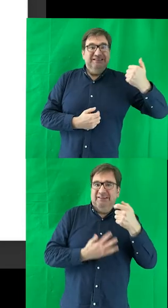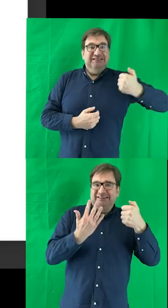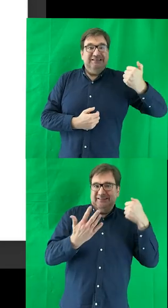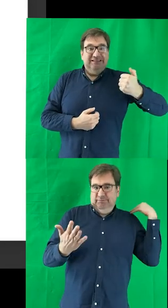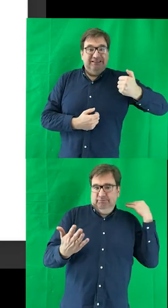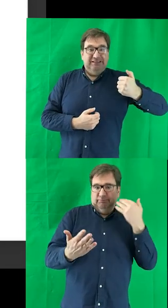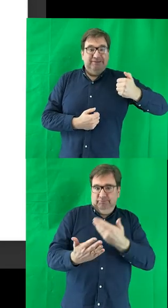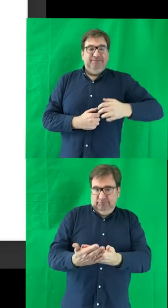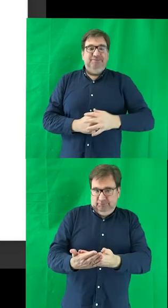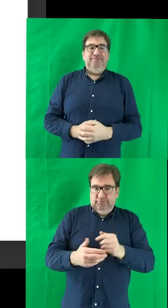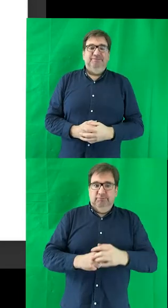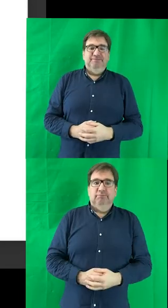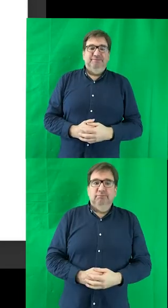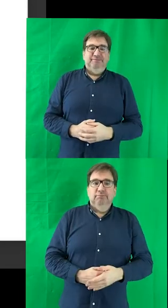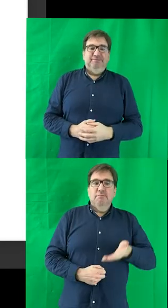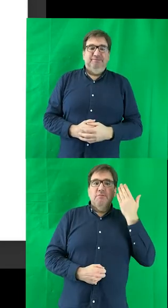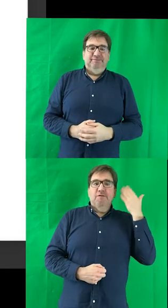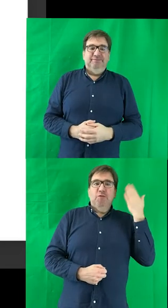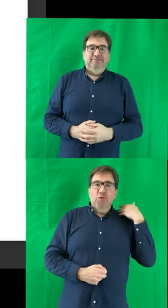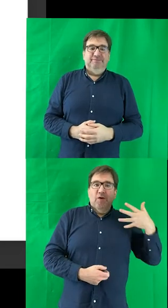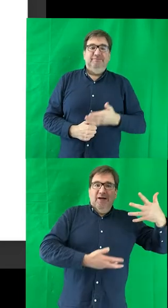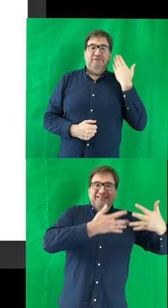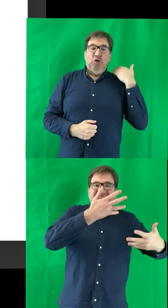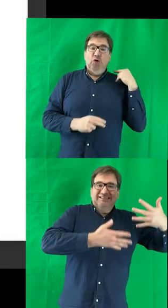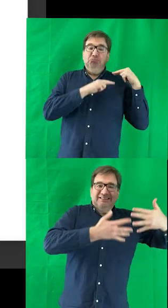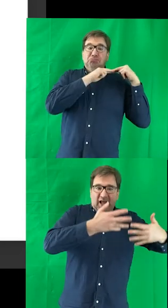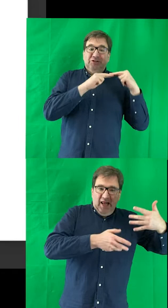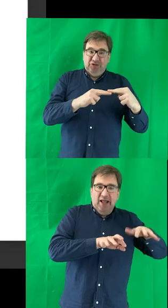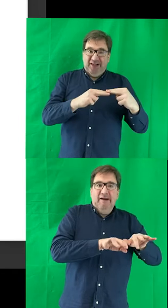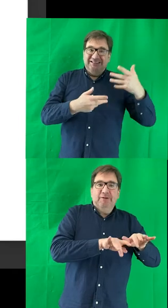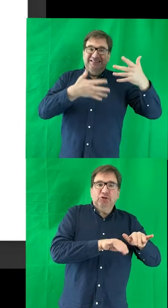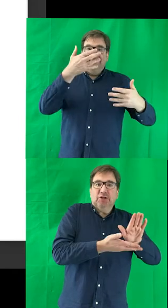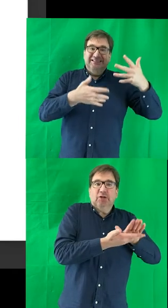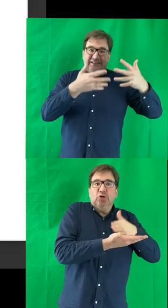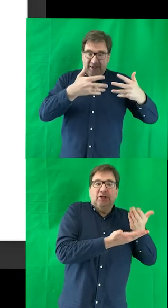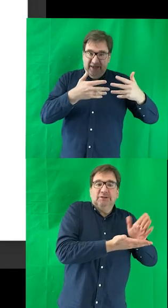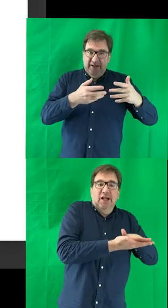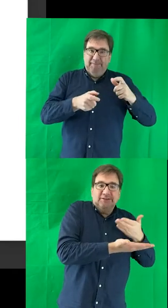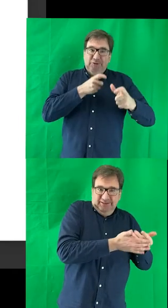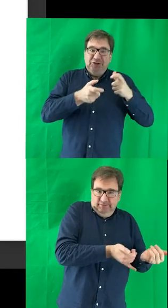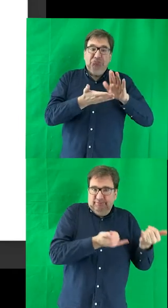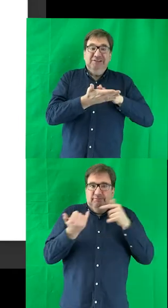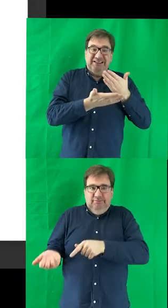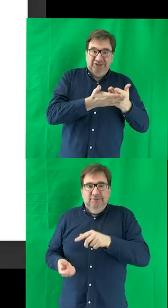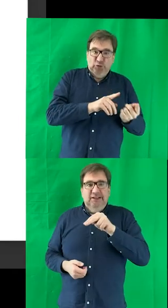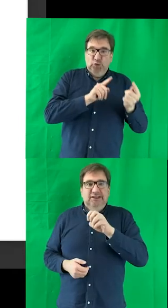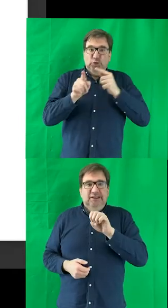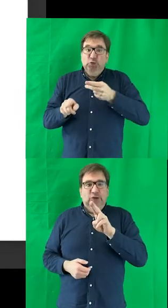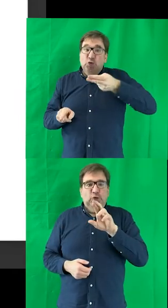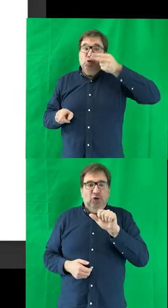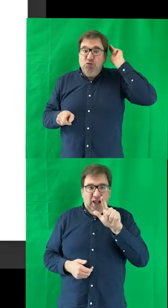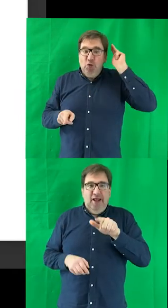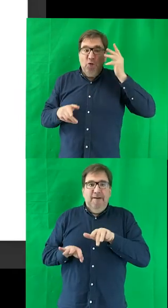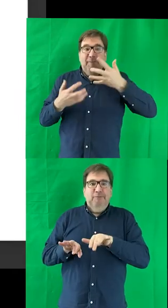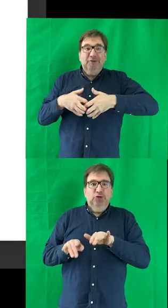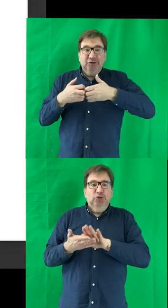shift around 2016, namely that of traditional statistical machine translation to neural